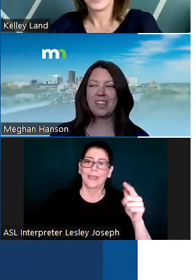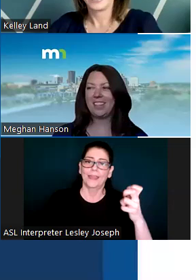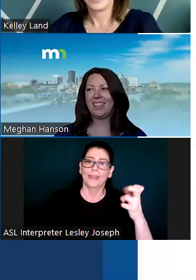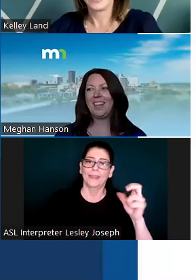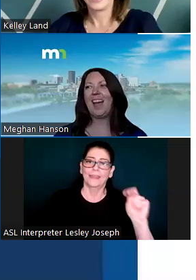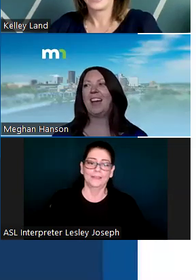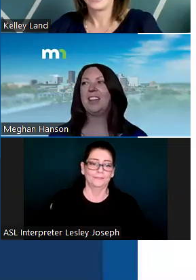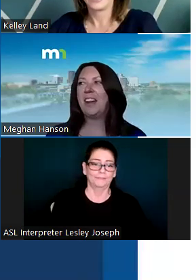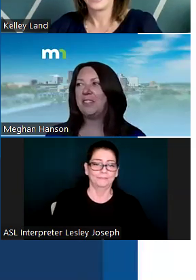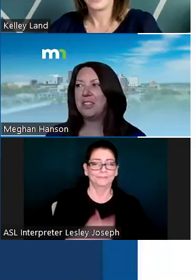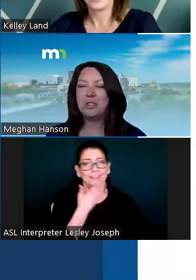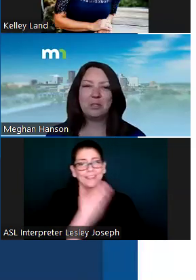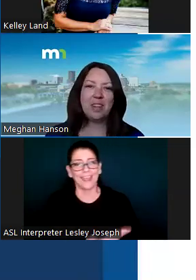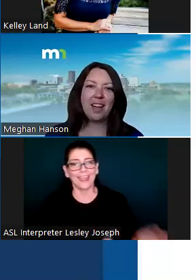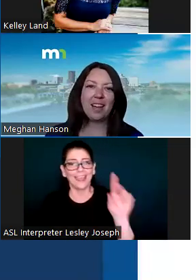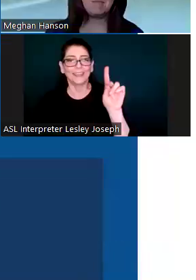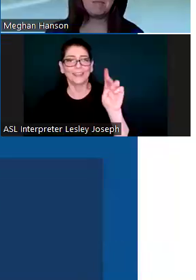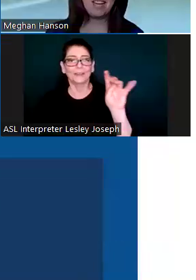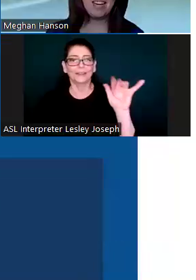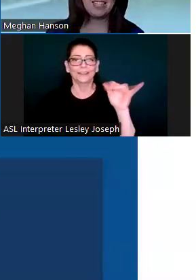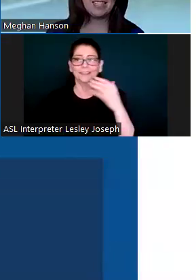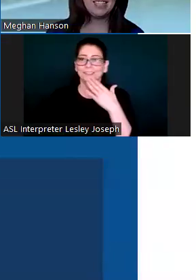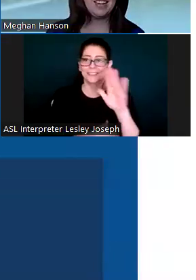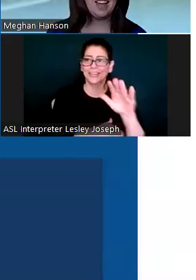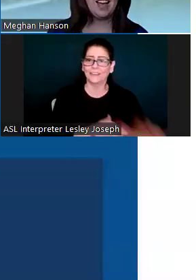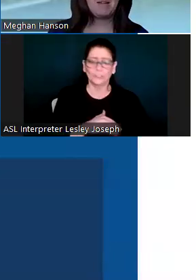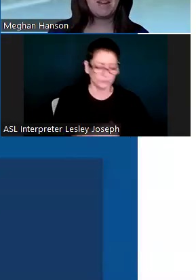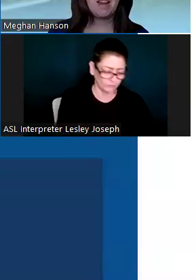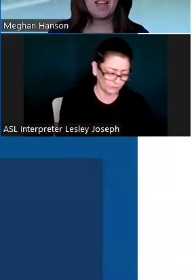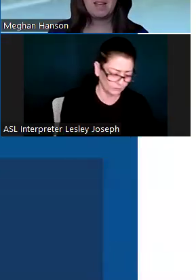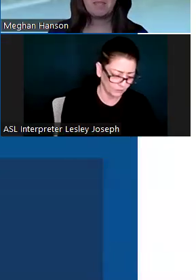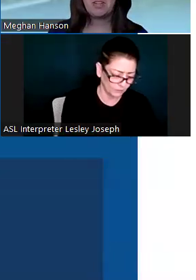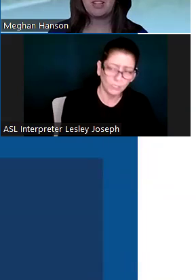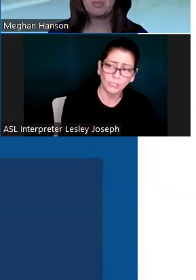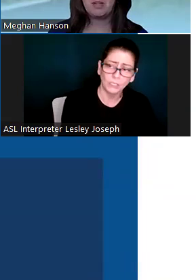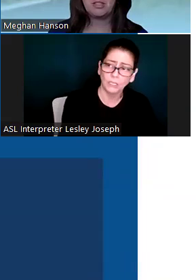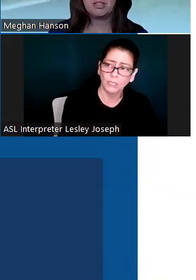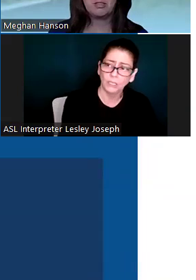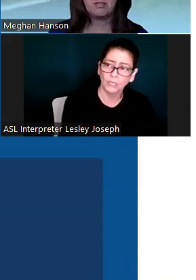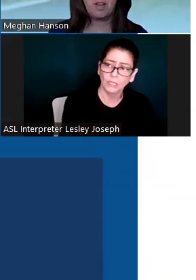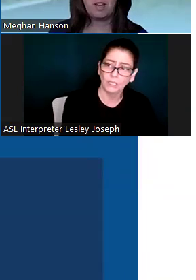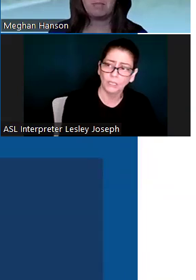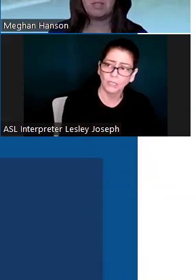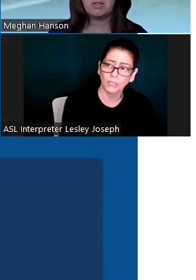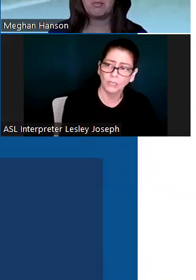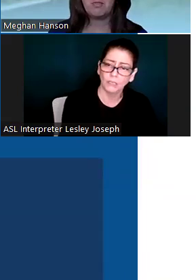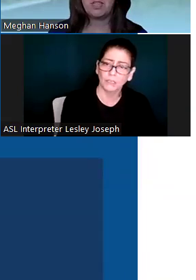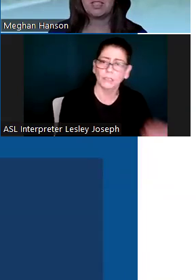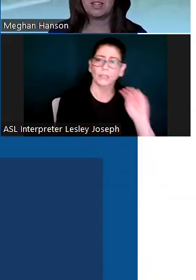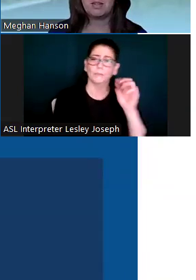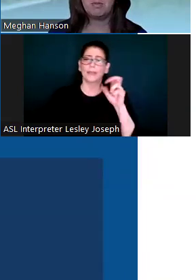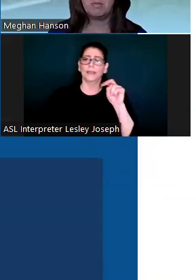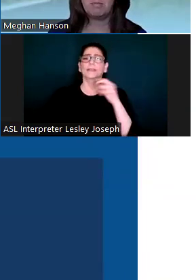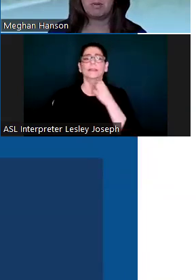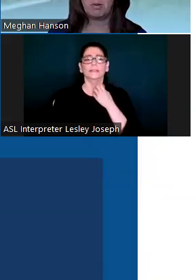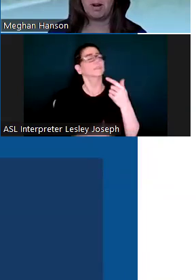You, Kelly. Good afternoon. I am Megan Hansen, and I am the grant specialist in Minnesota for the